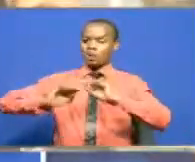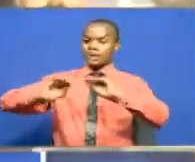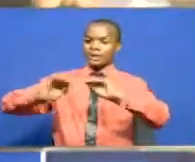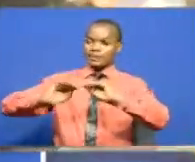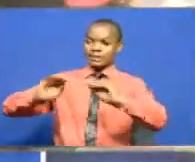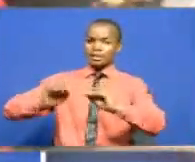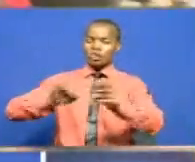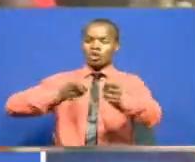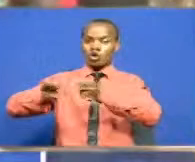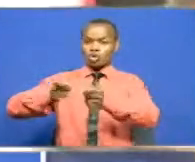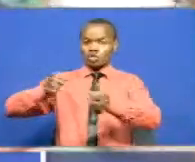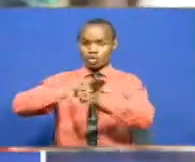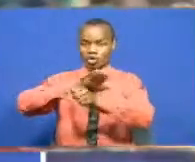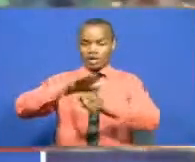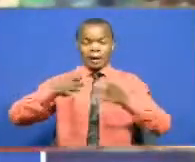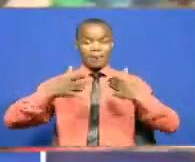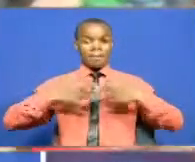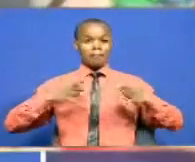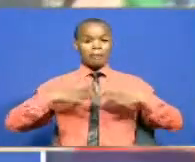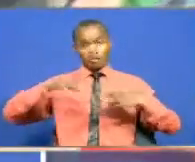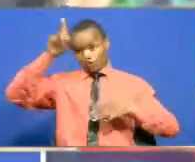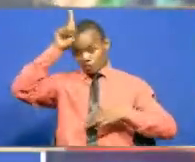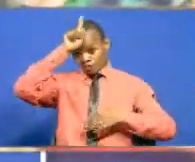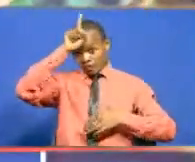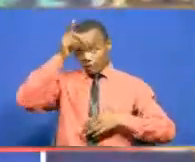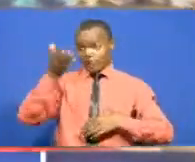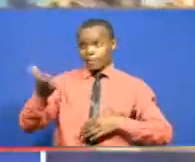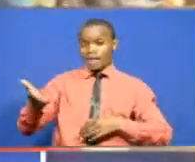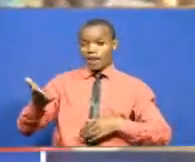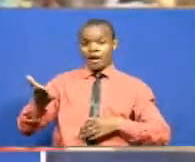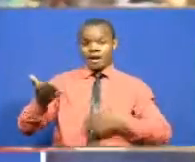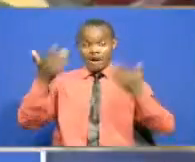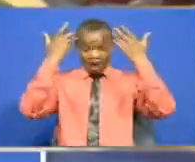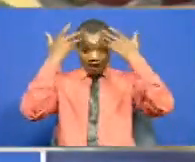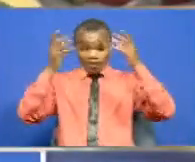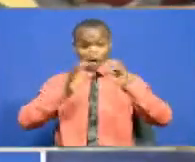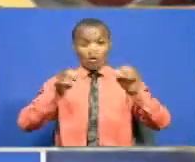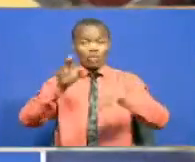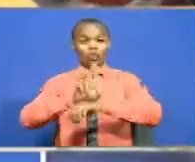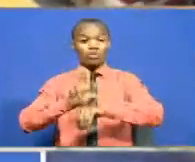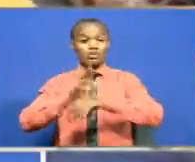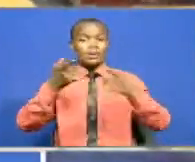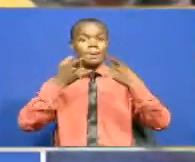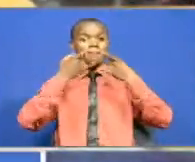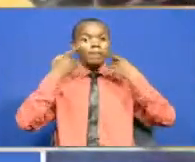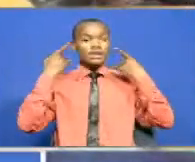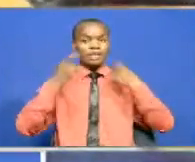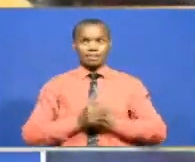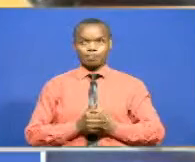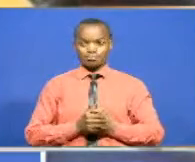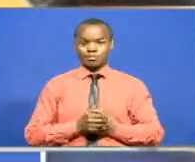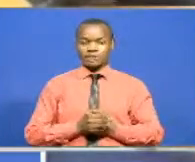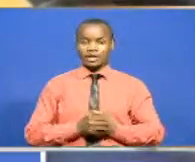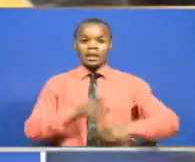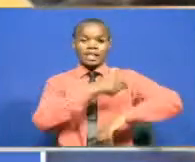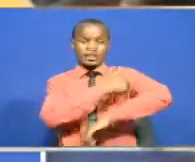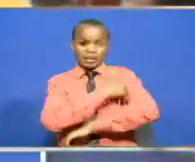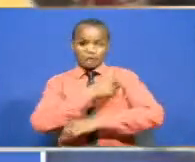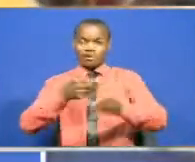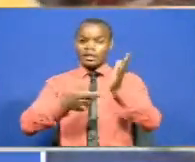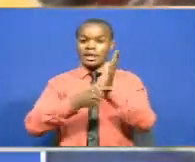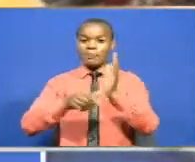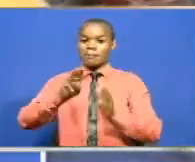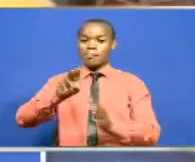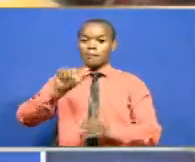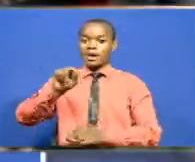Most residents in remote areas of the county have no idea of face masks. Wei Wei location chief Matayo Rono has been